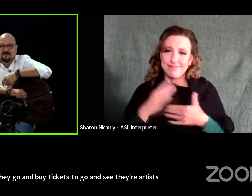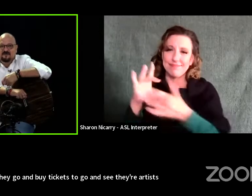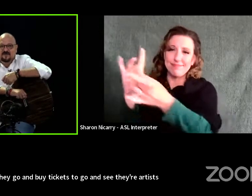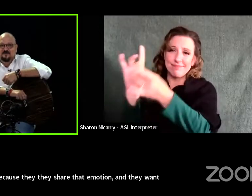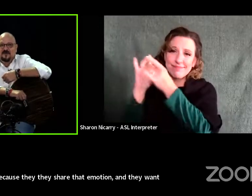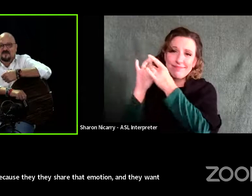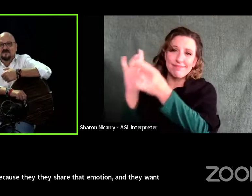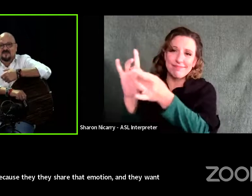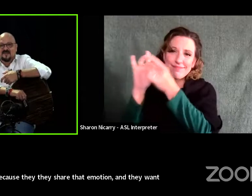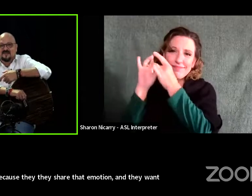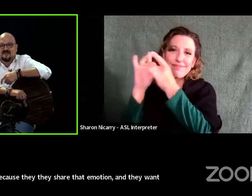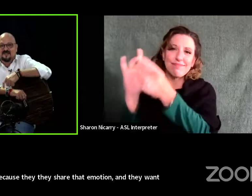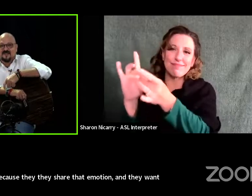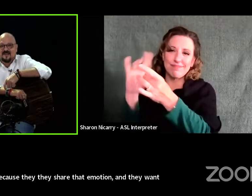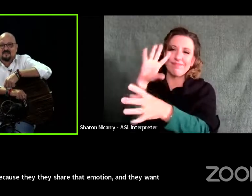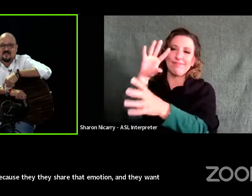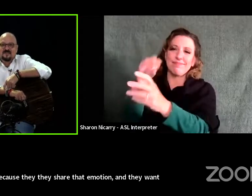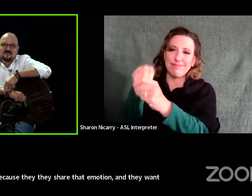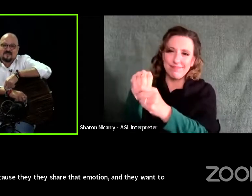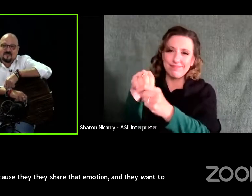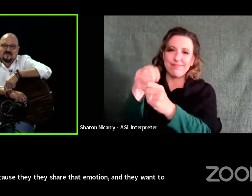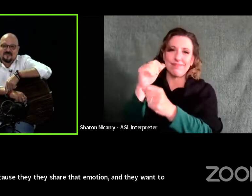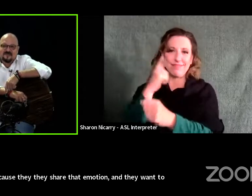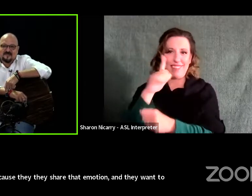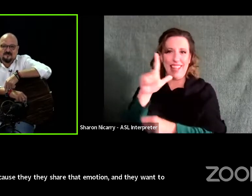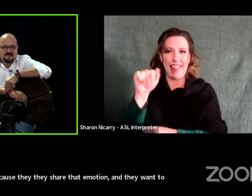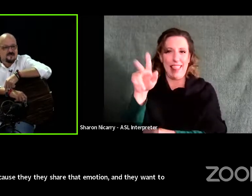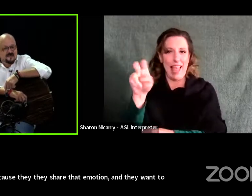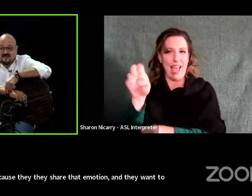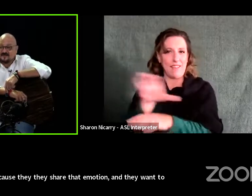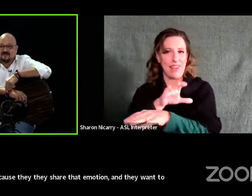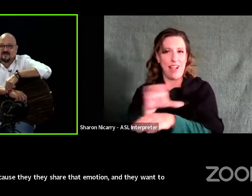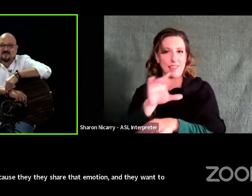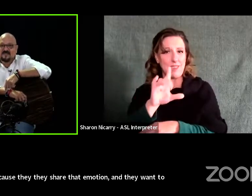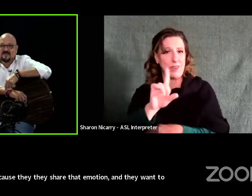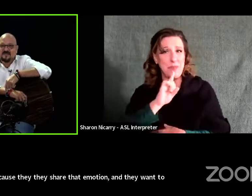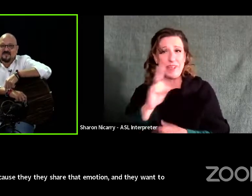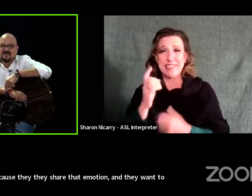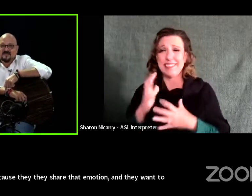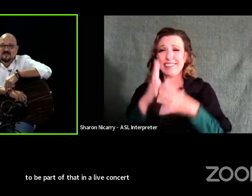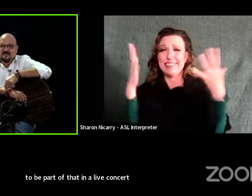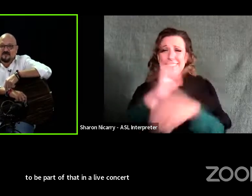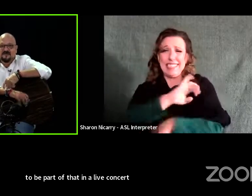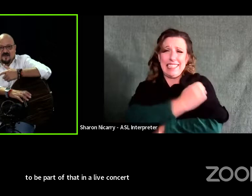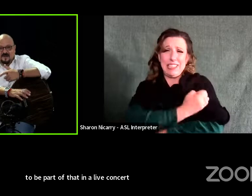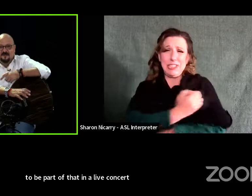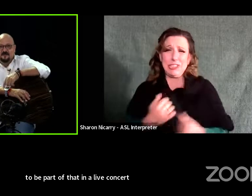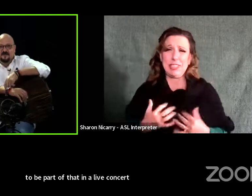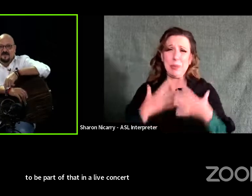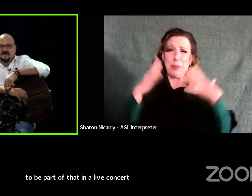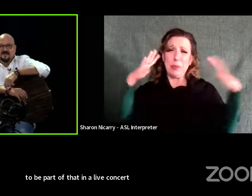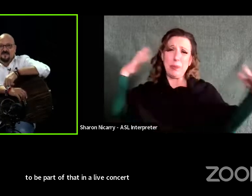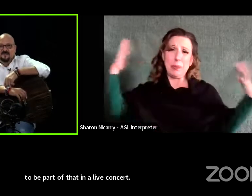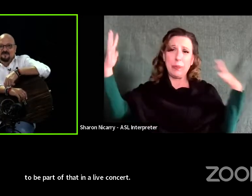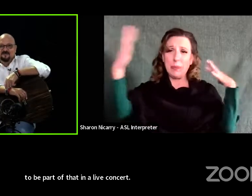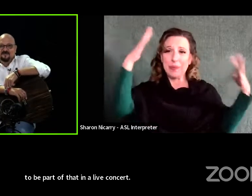want to be part of that in a live concert. It's a lot of energy. So mainly